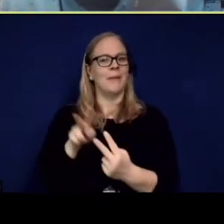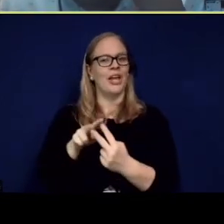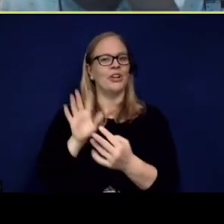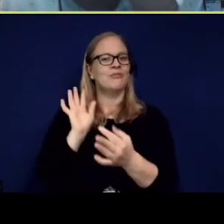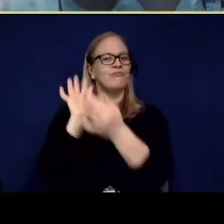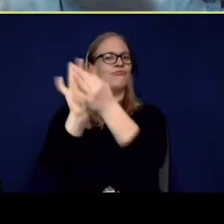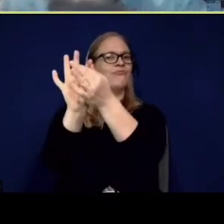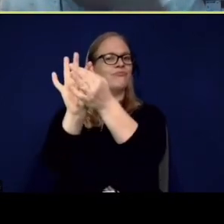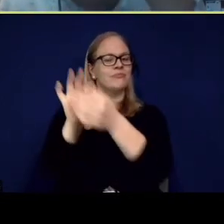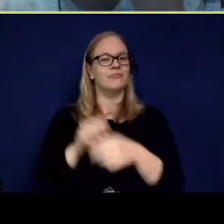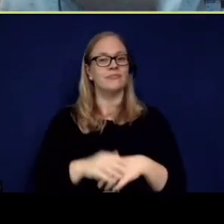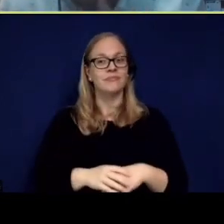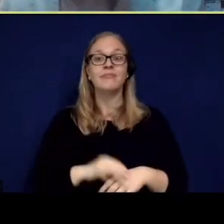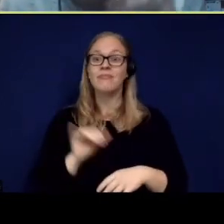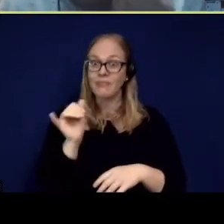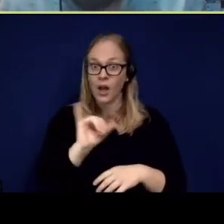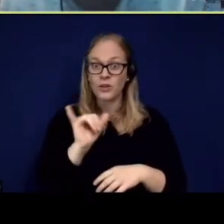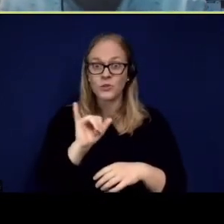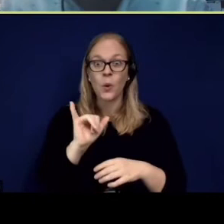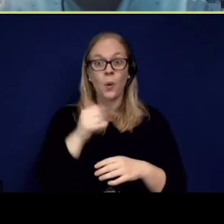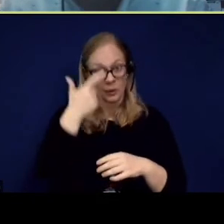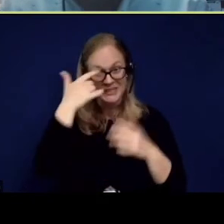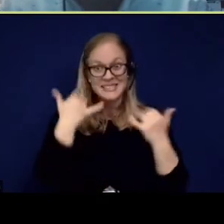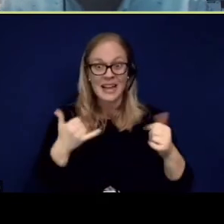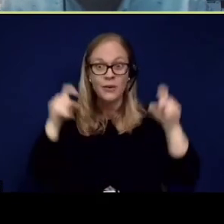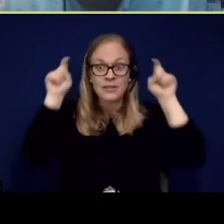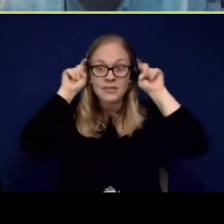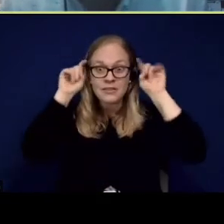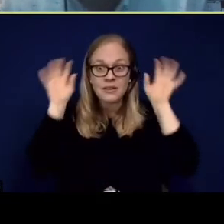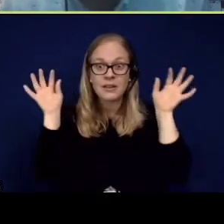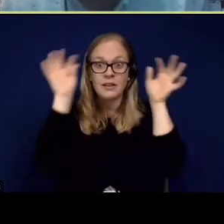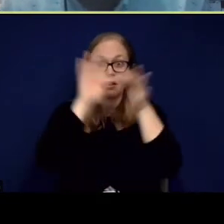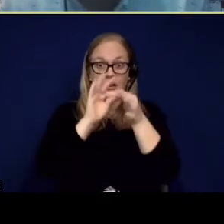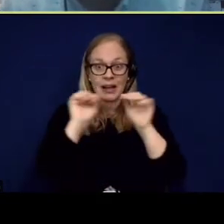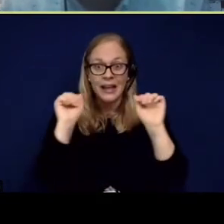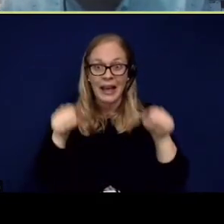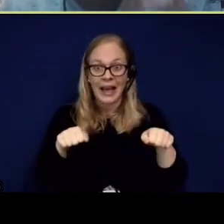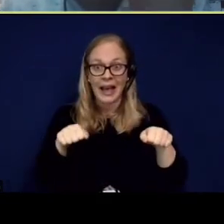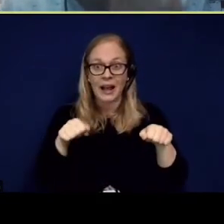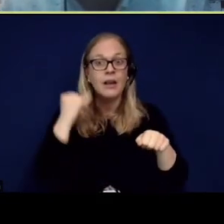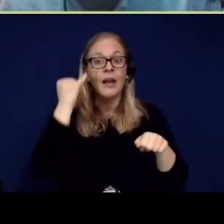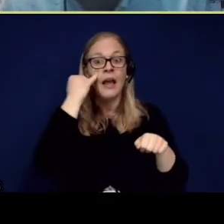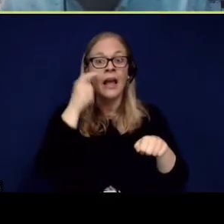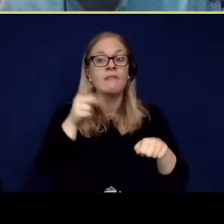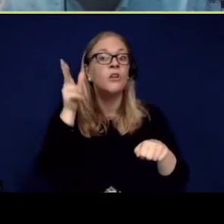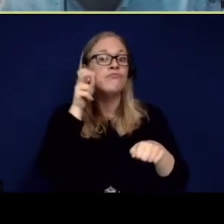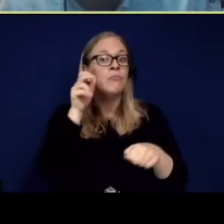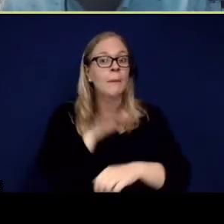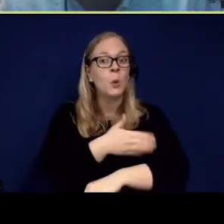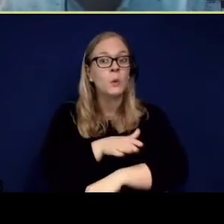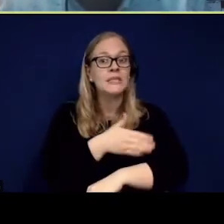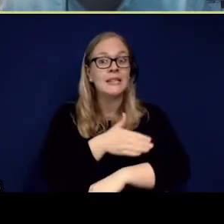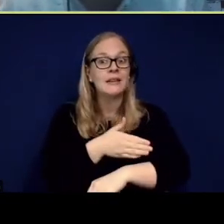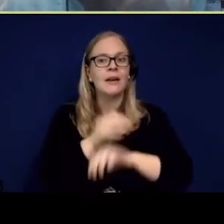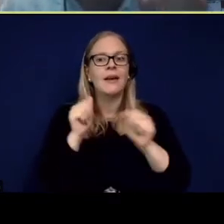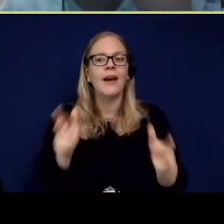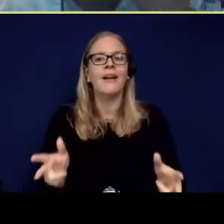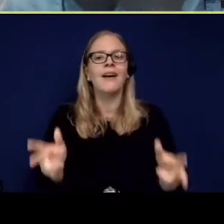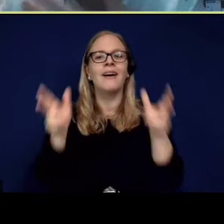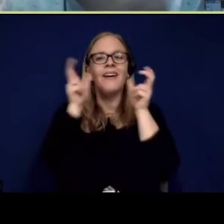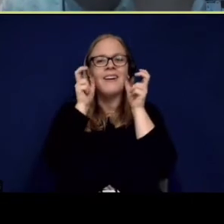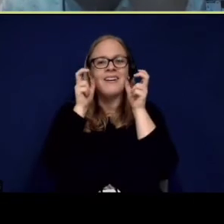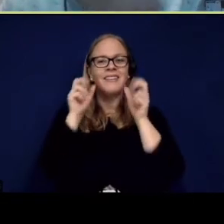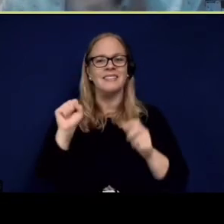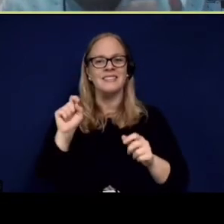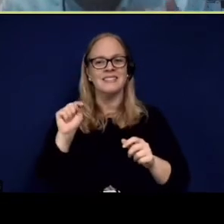Also, because the two hearing aids can communicate with each other, if you listen to music, you can hear in stereo. You can